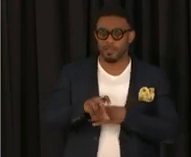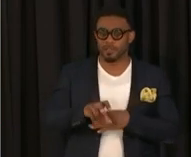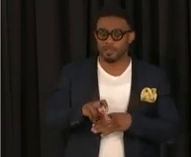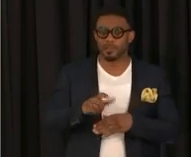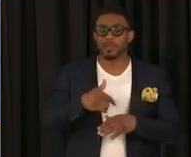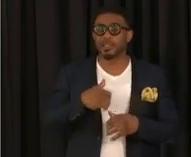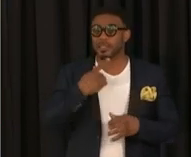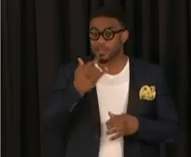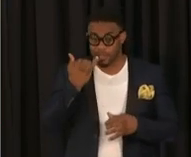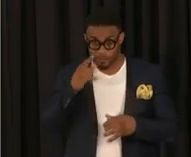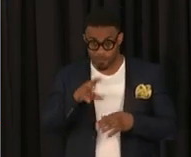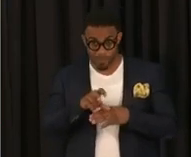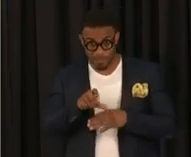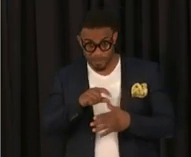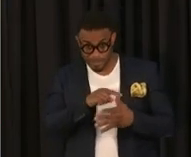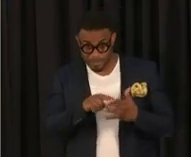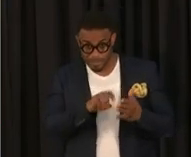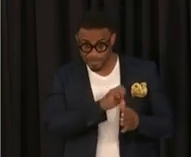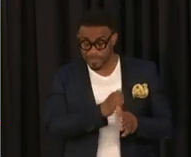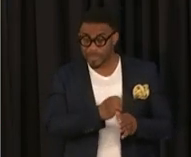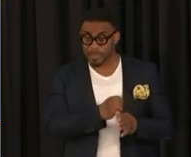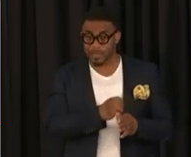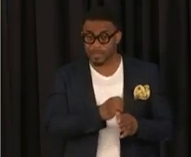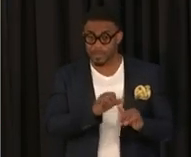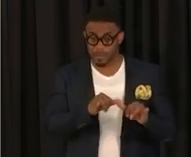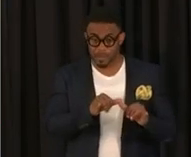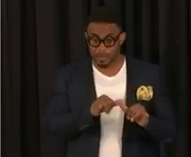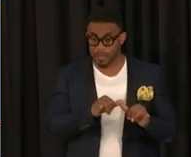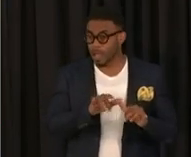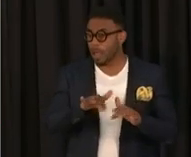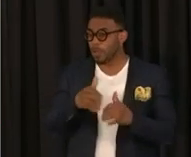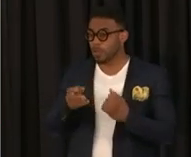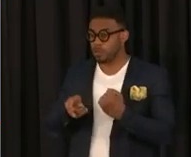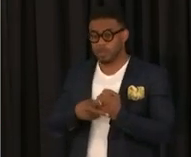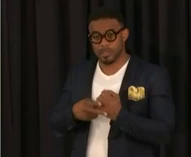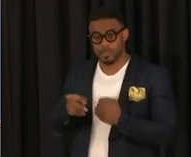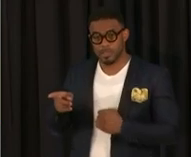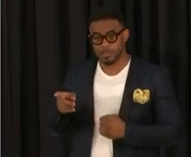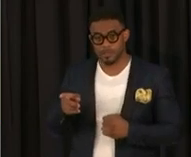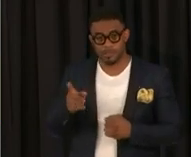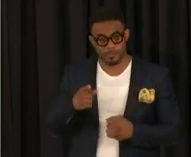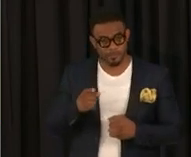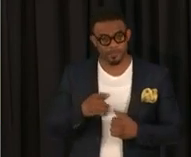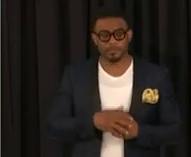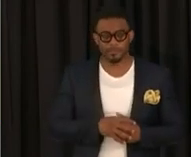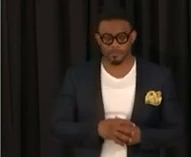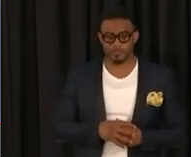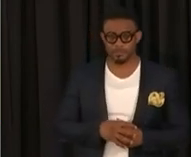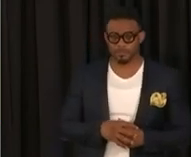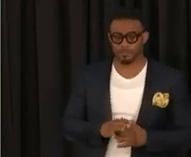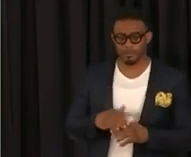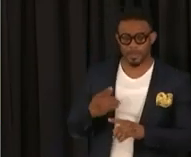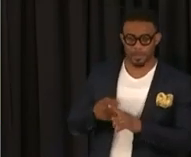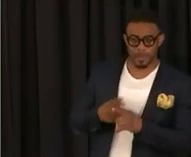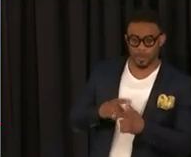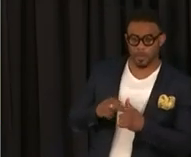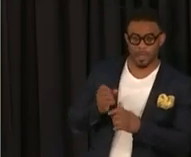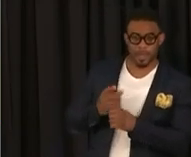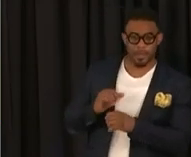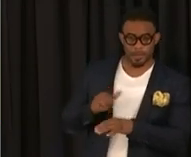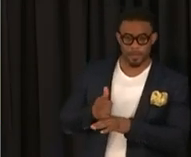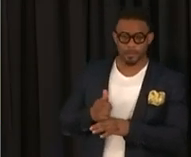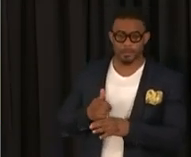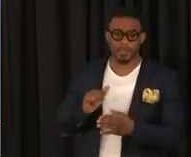investment. So we can tell you if you invest in these energy measures over here, how much your energy savings will be on a monthly or